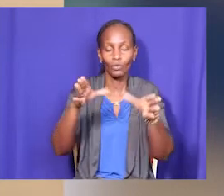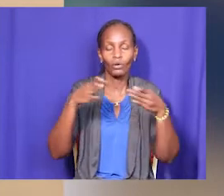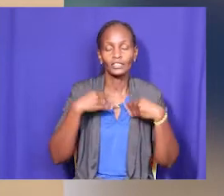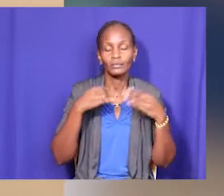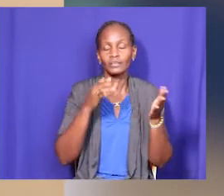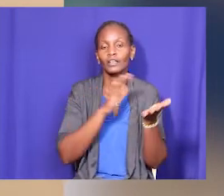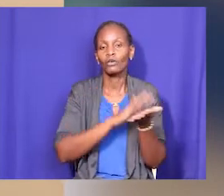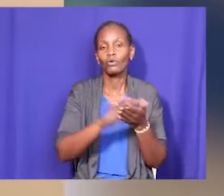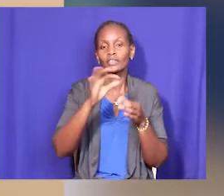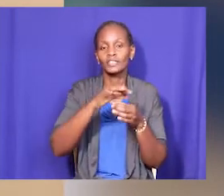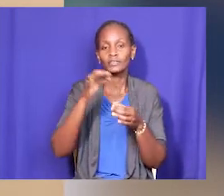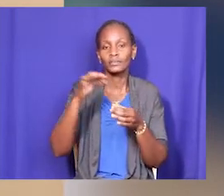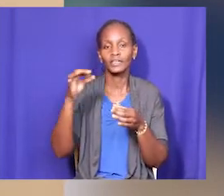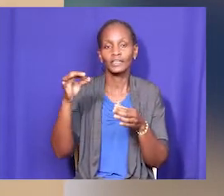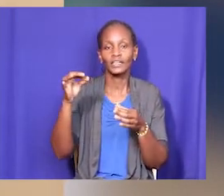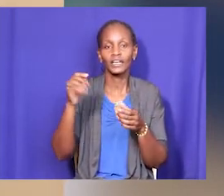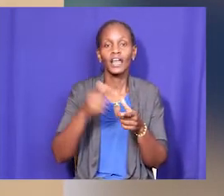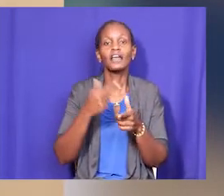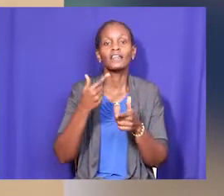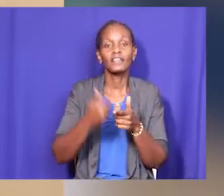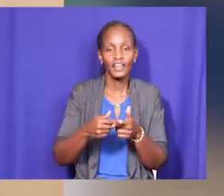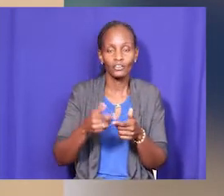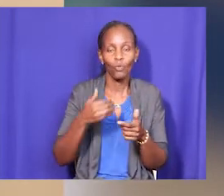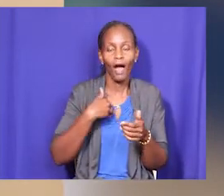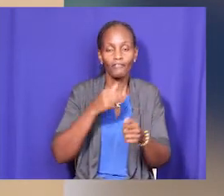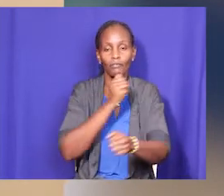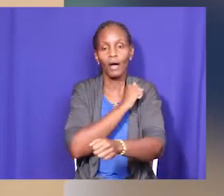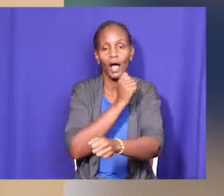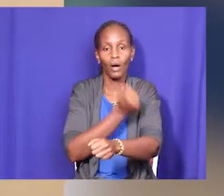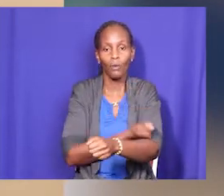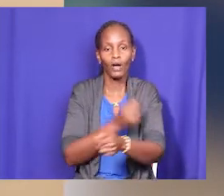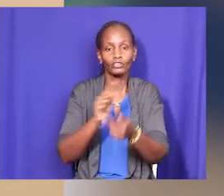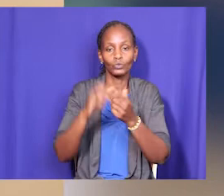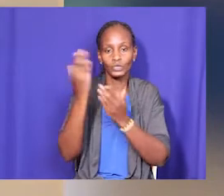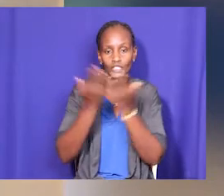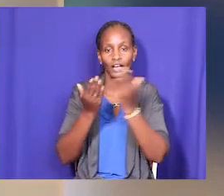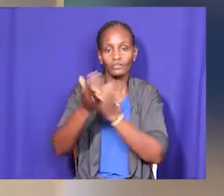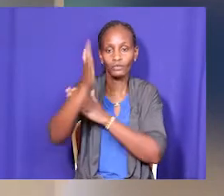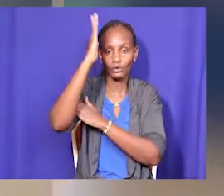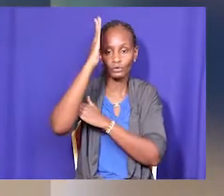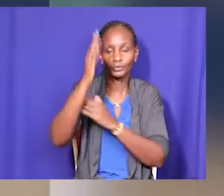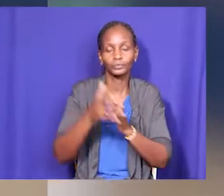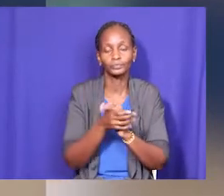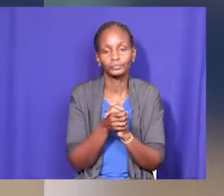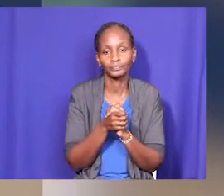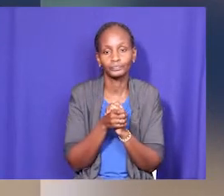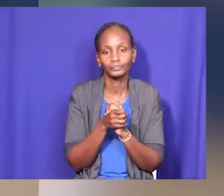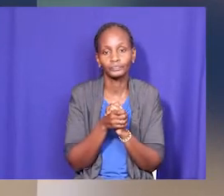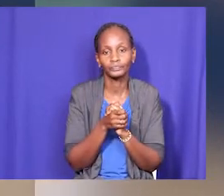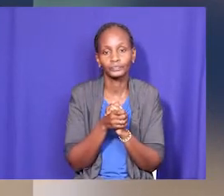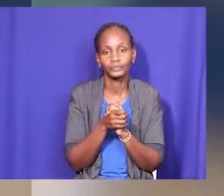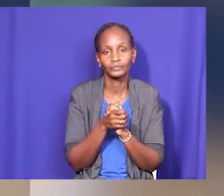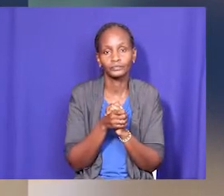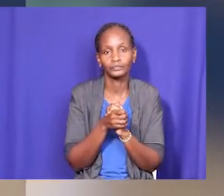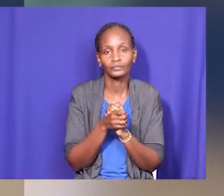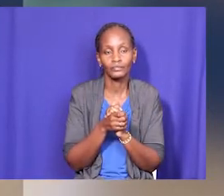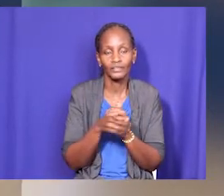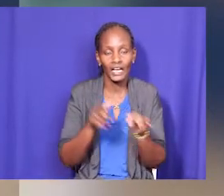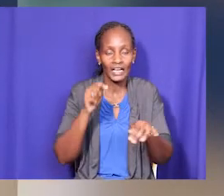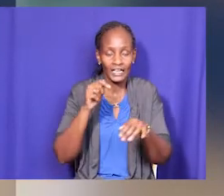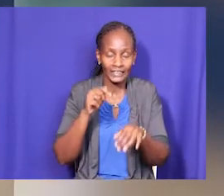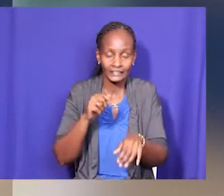Holy Spirit, you have power to serve God. It's been a